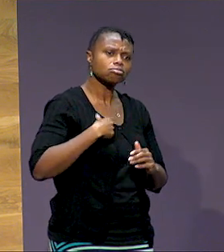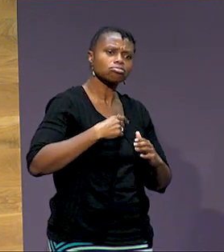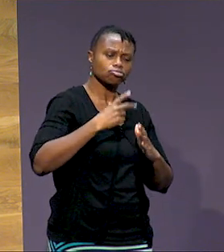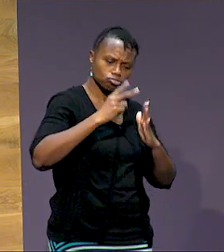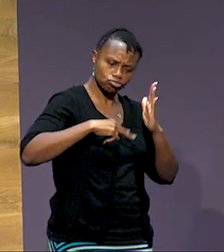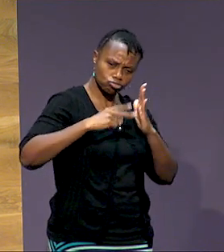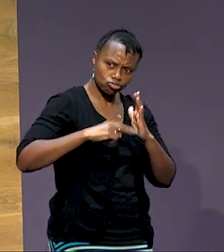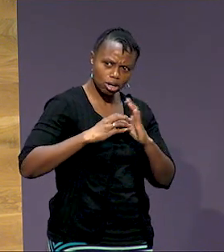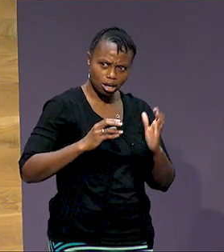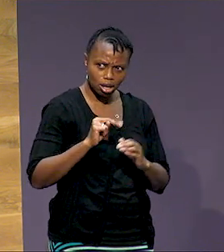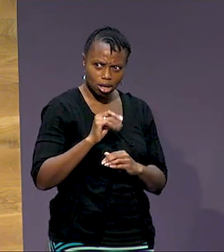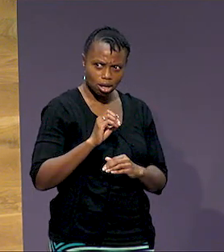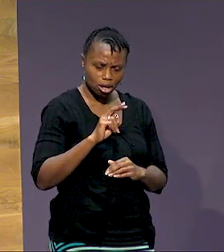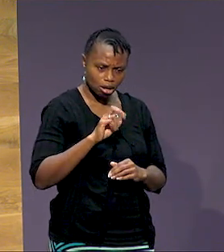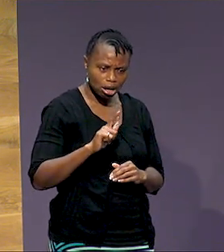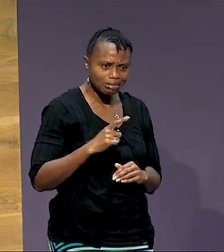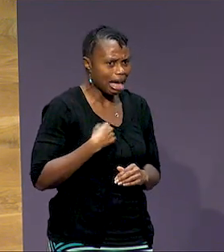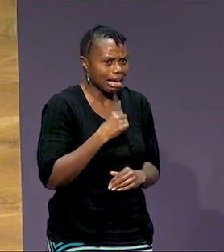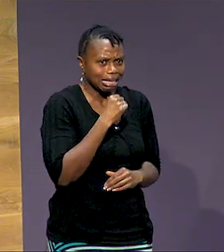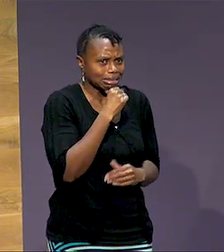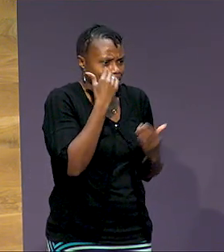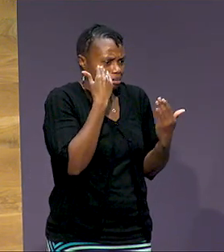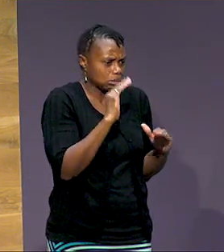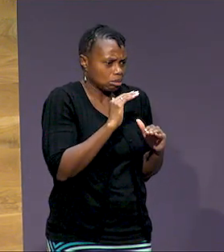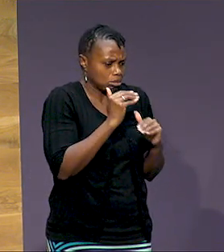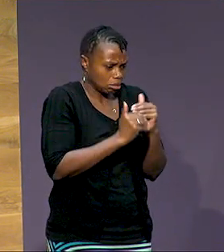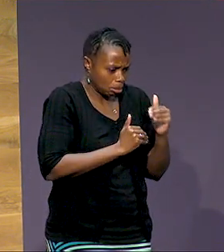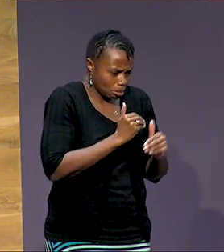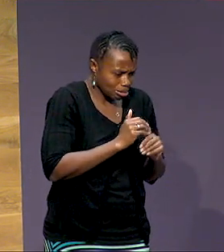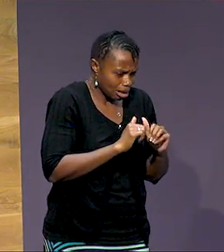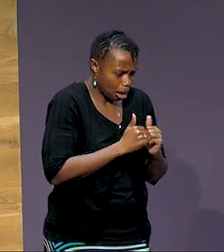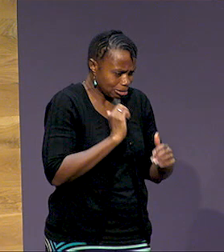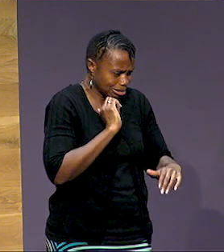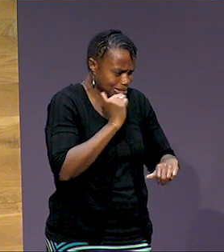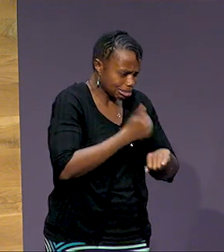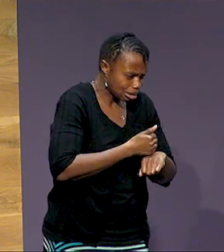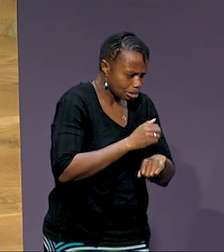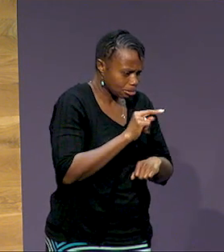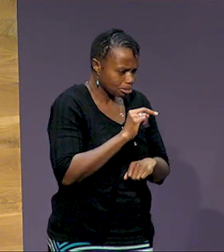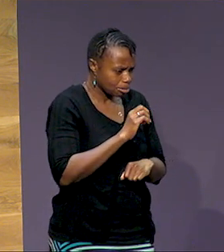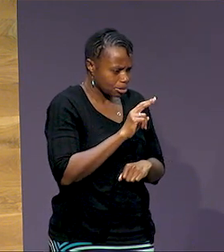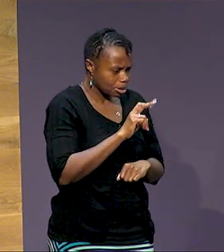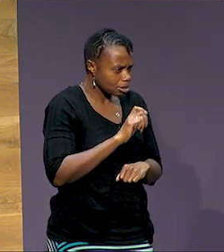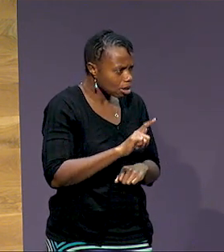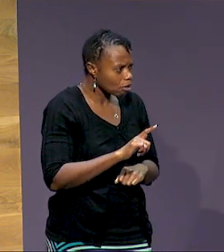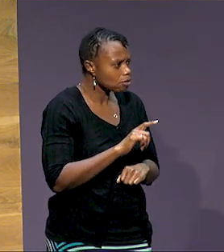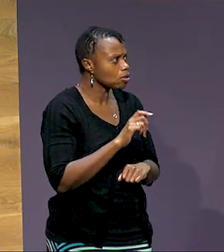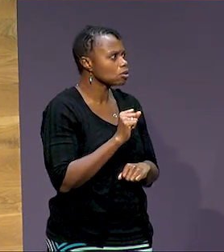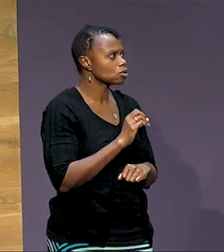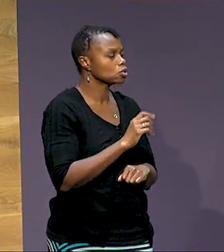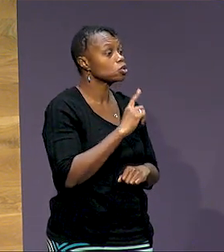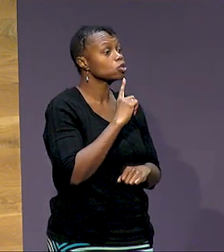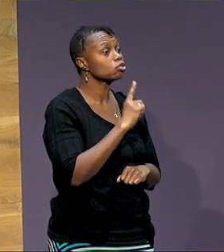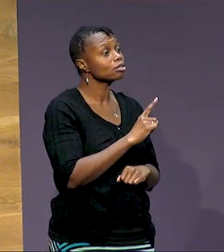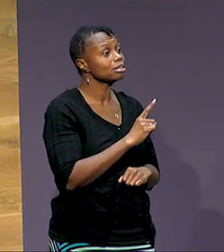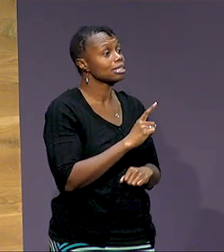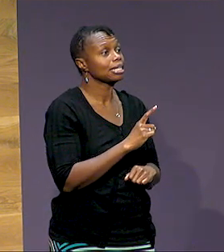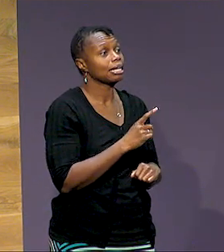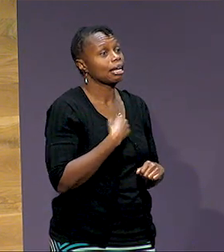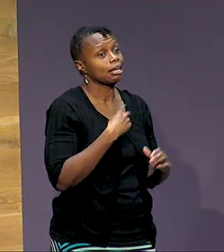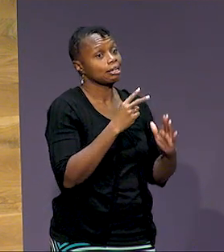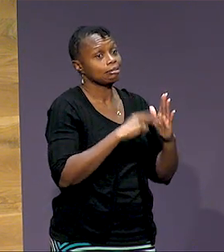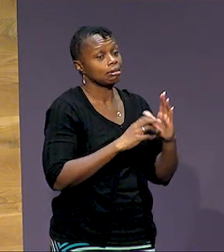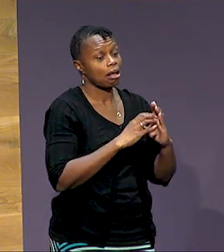never actually looked at the process by which you put a novel together. And so a lot of my initial work was just reading a ton of manuals